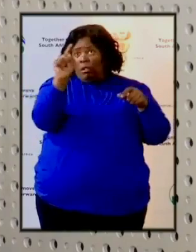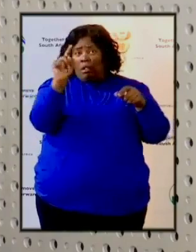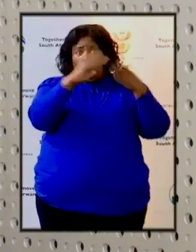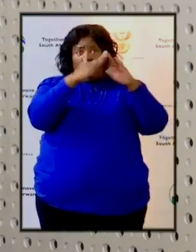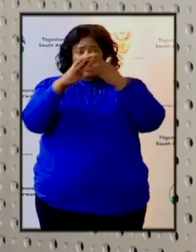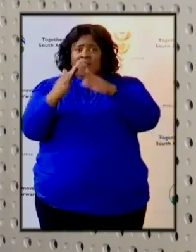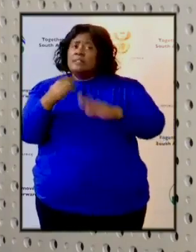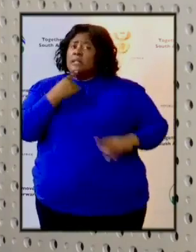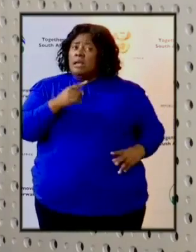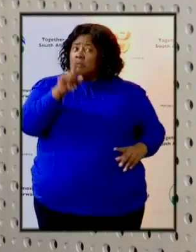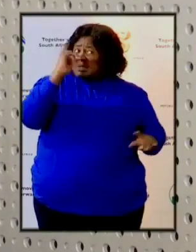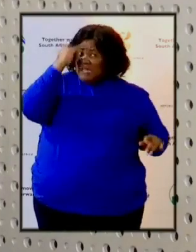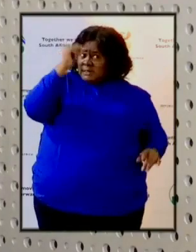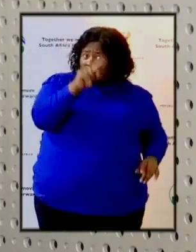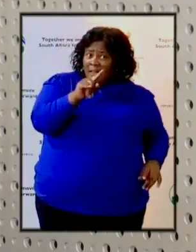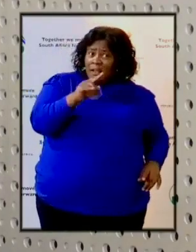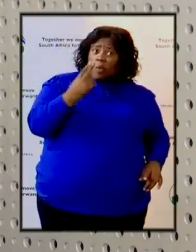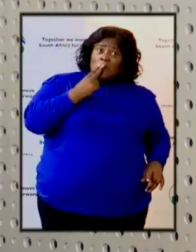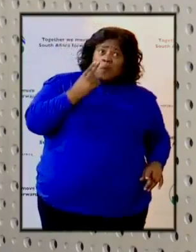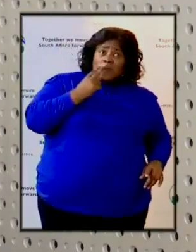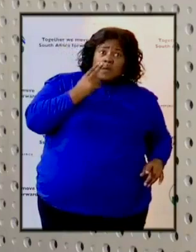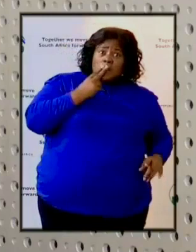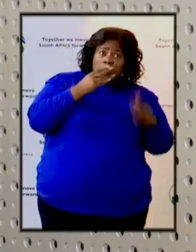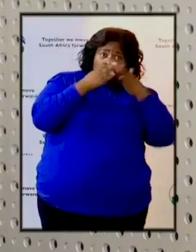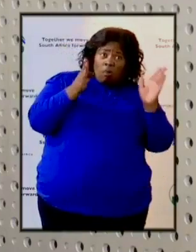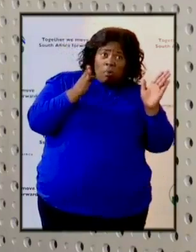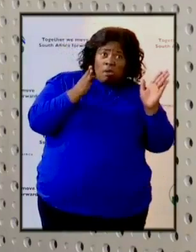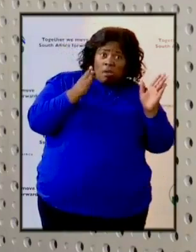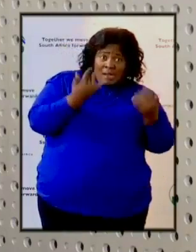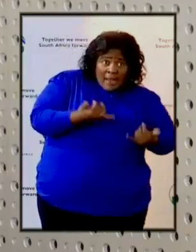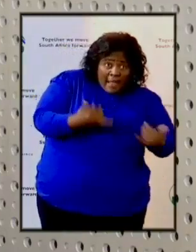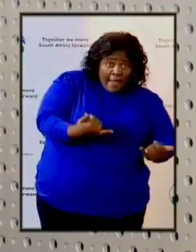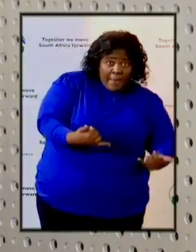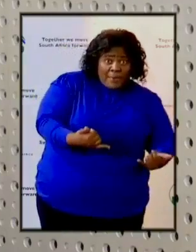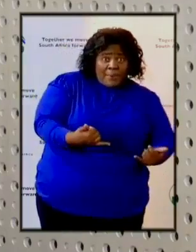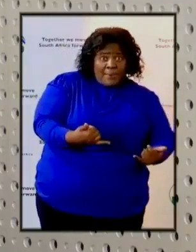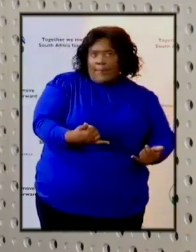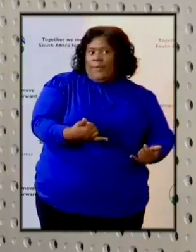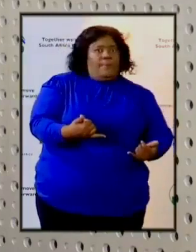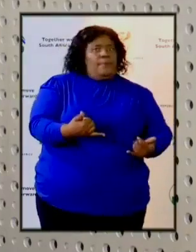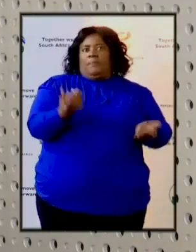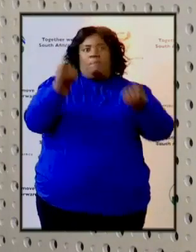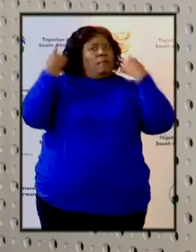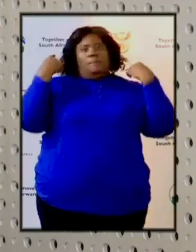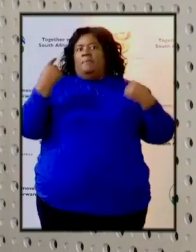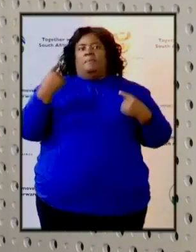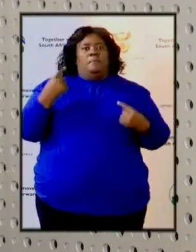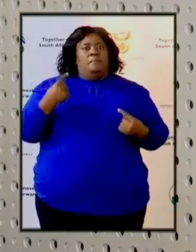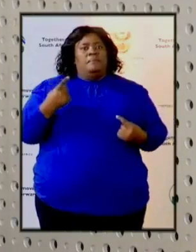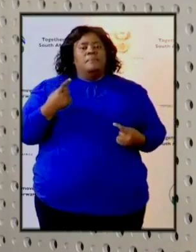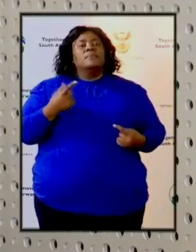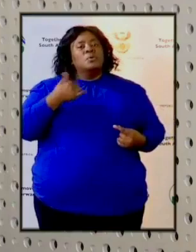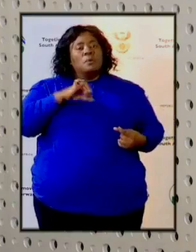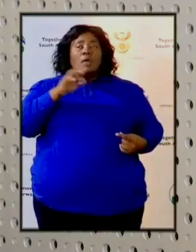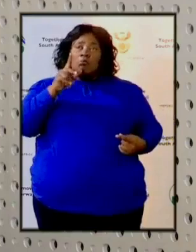opening tobacco at this stage does not make any sense, we have